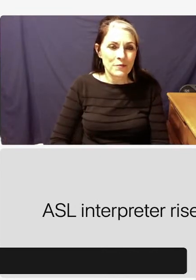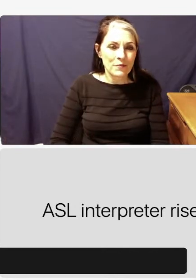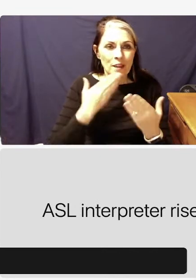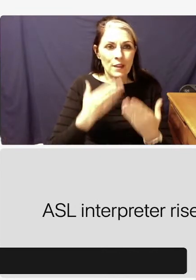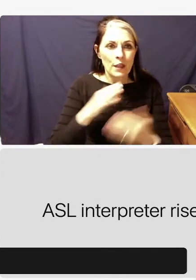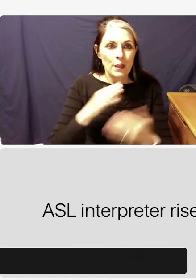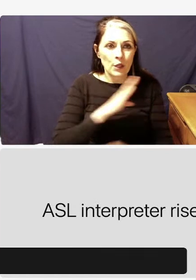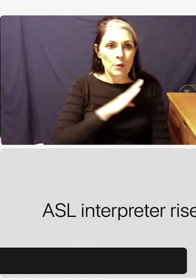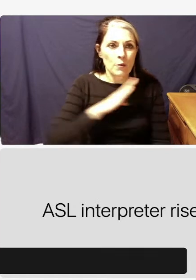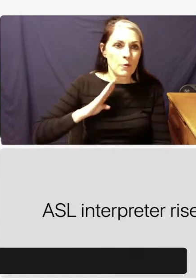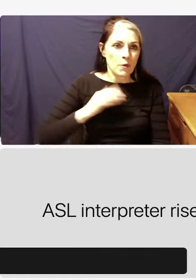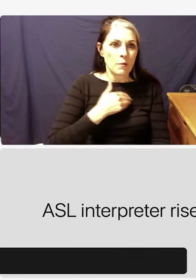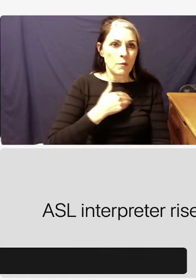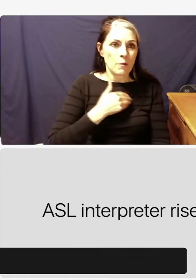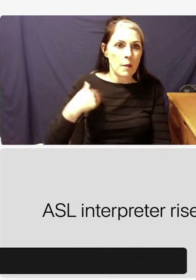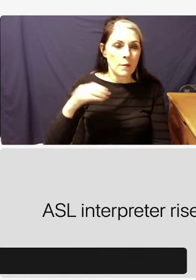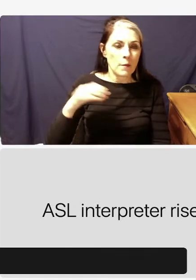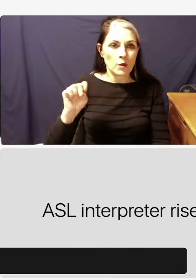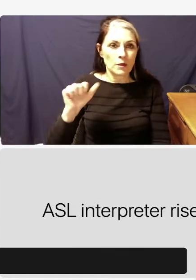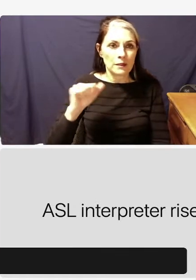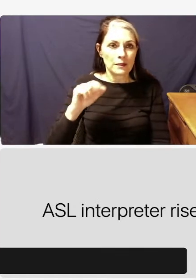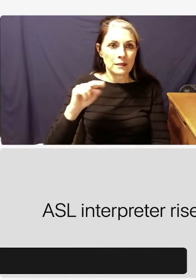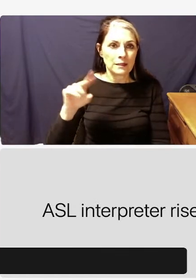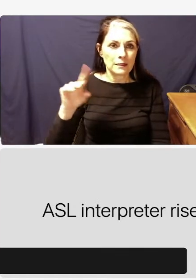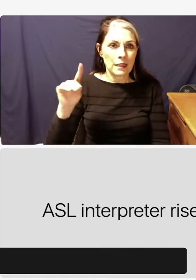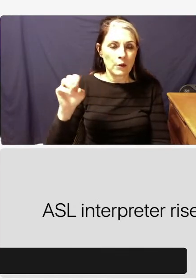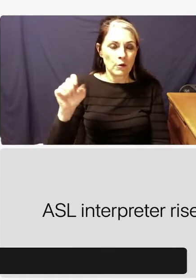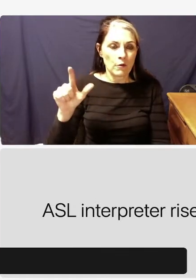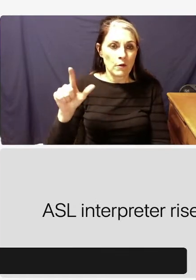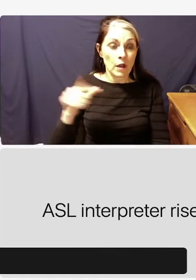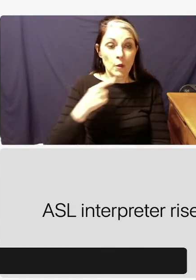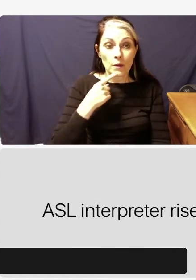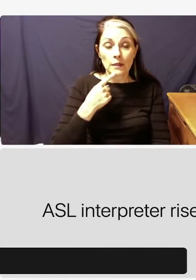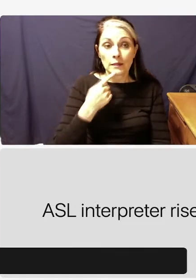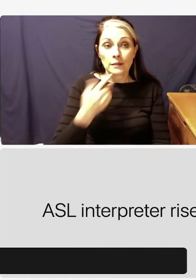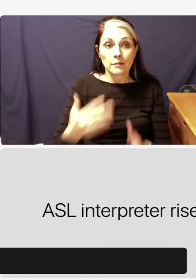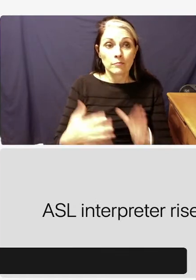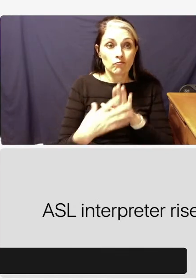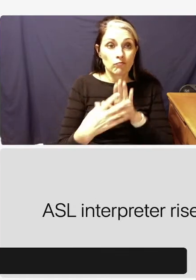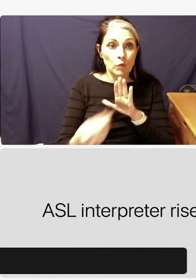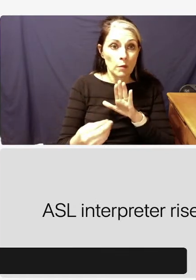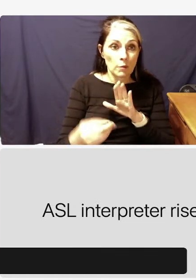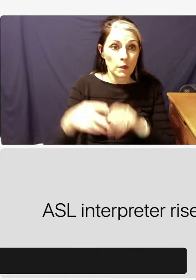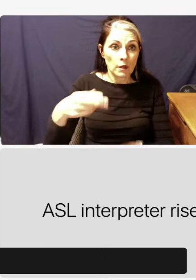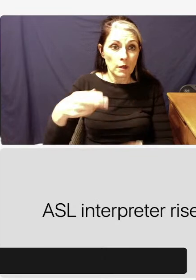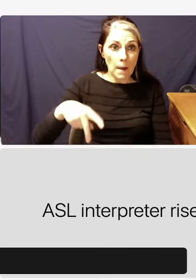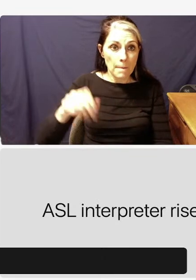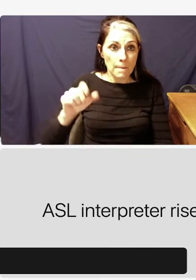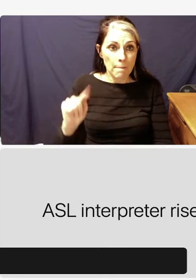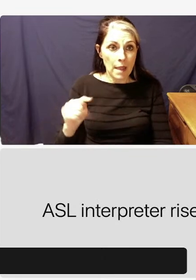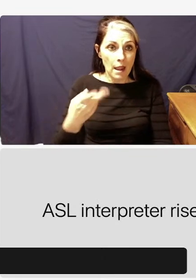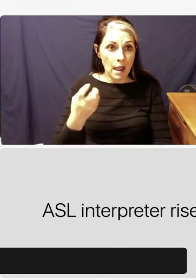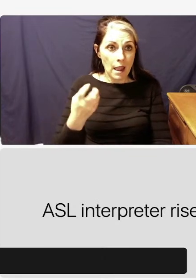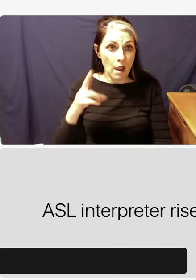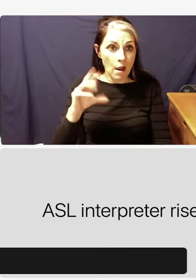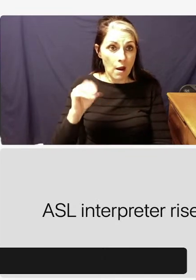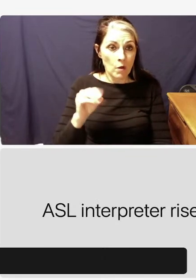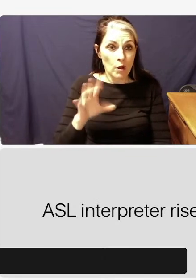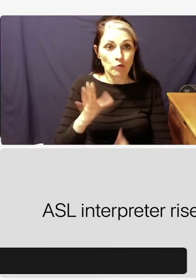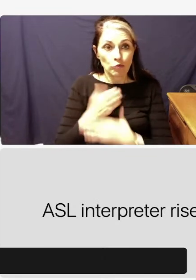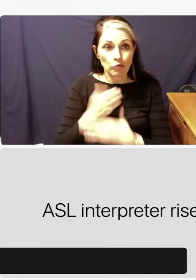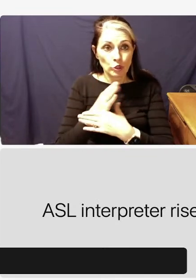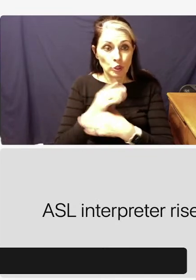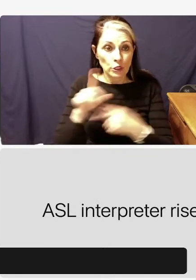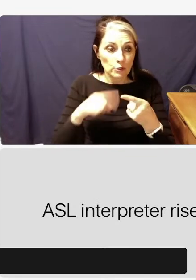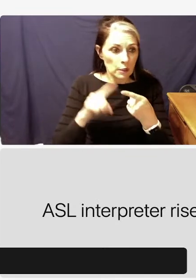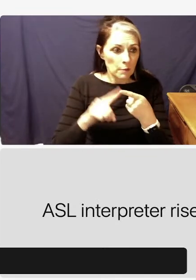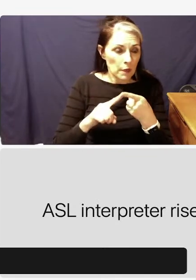sandoval okay um i would like to just echo what uh pet haro um shared about